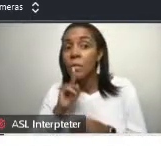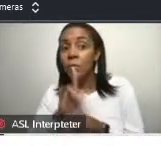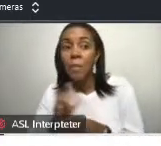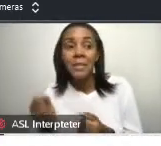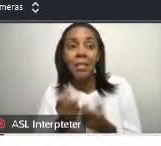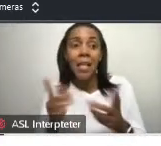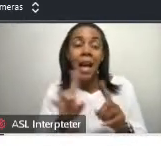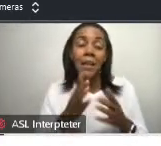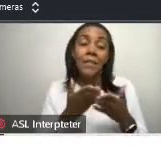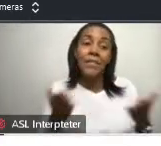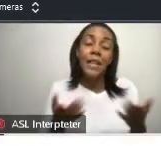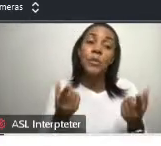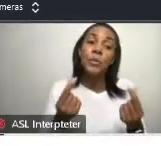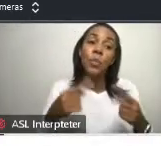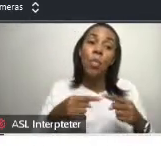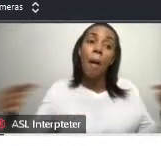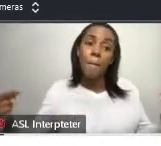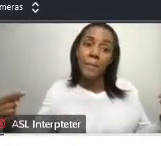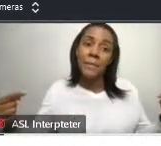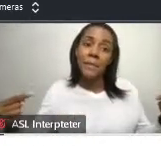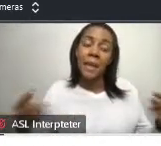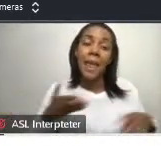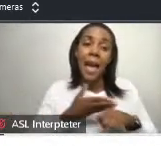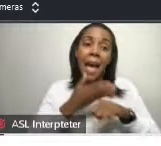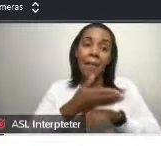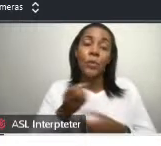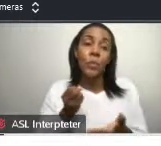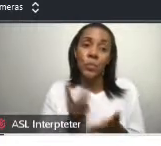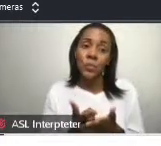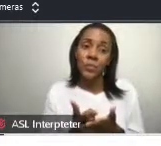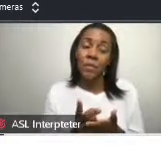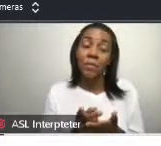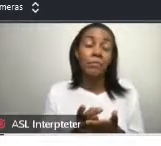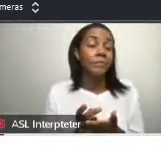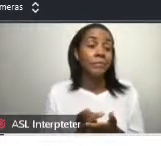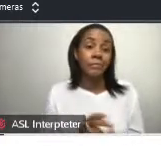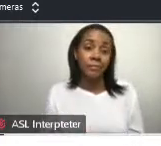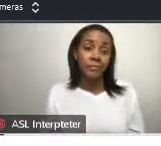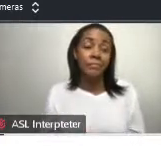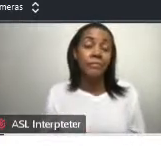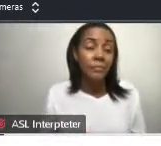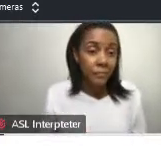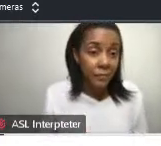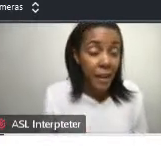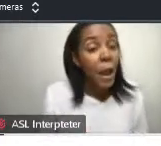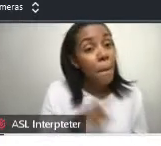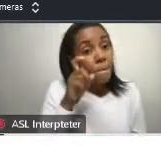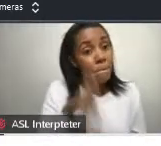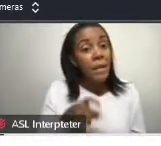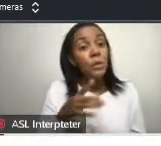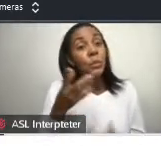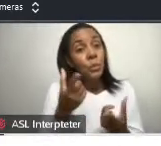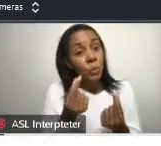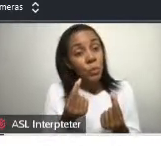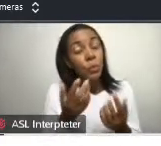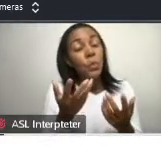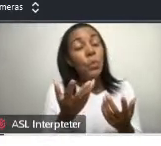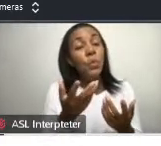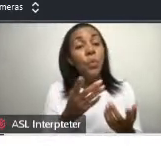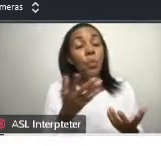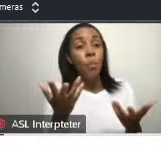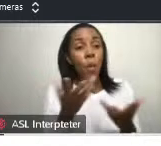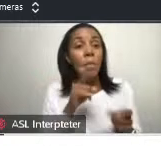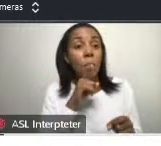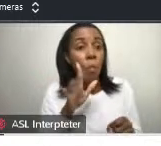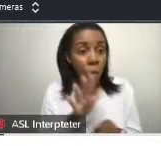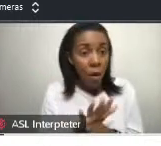just the opposite once we approve it. Them days over. Okay? They're going to have to do what they're supposed to do other than just